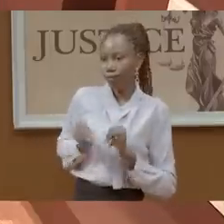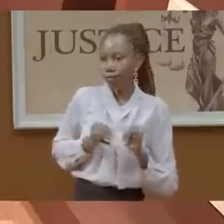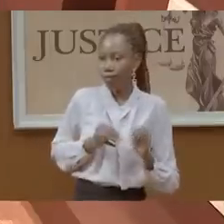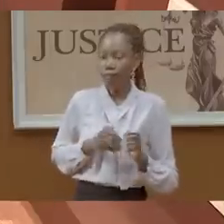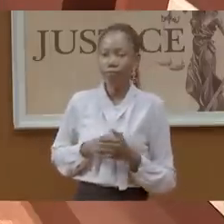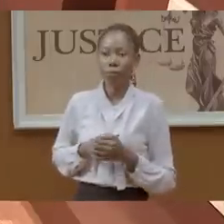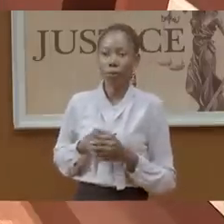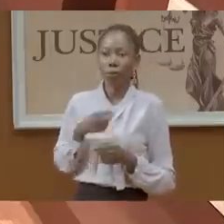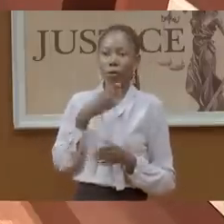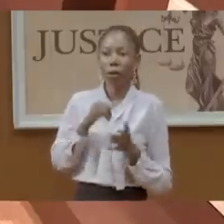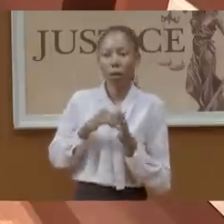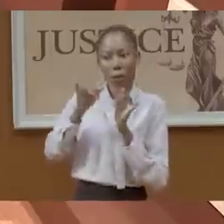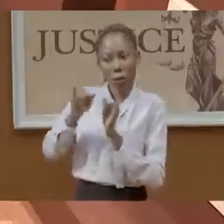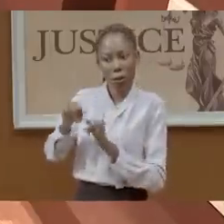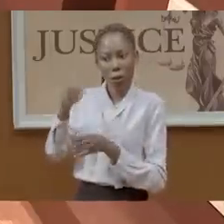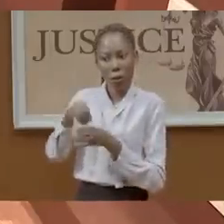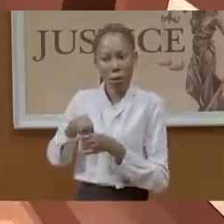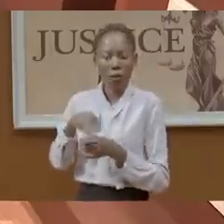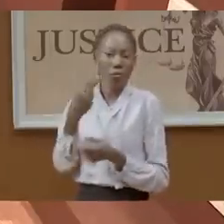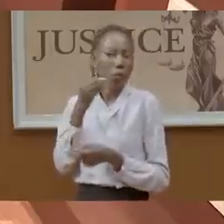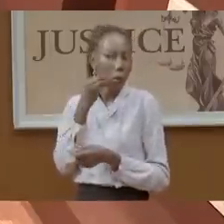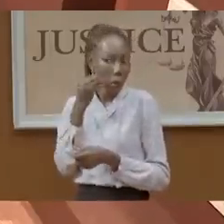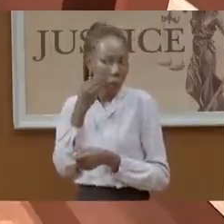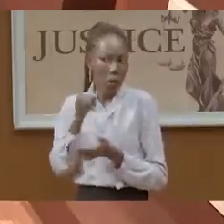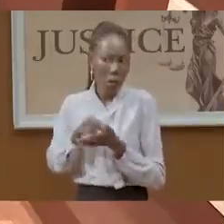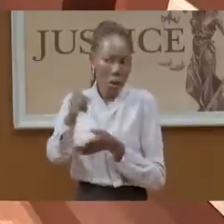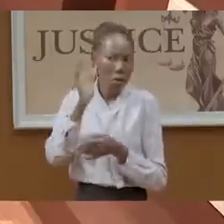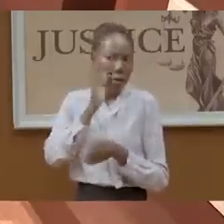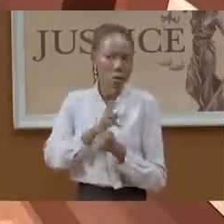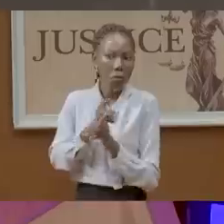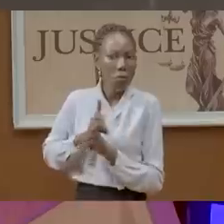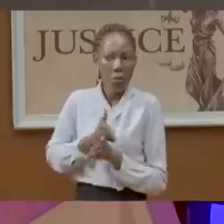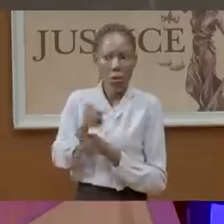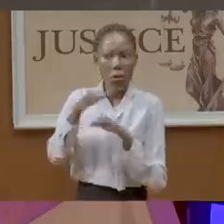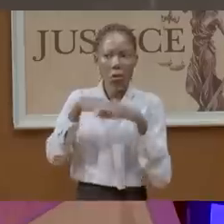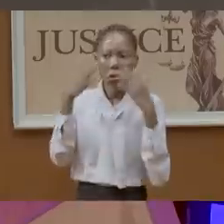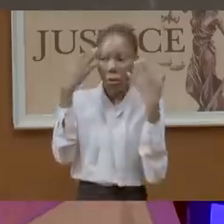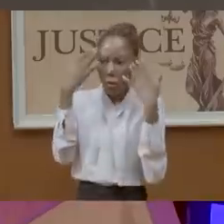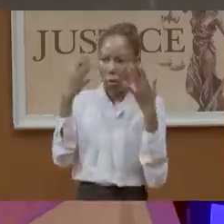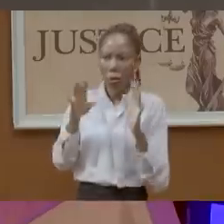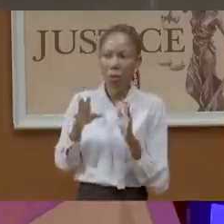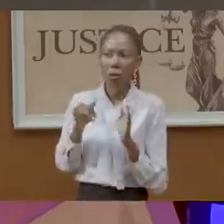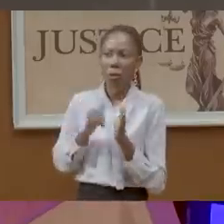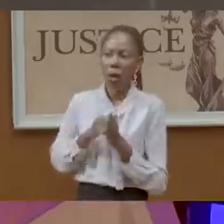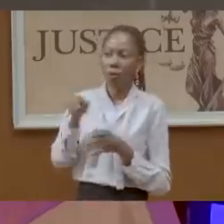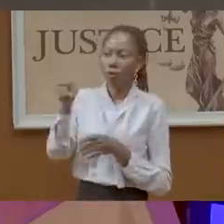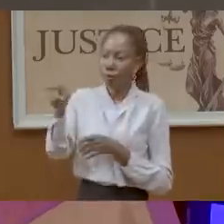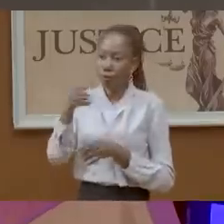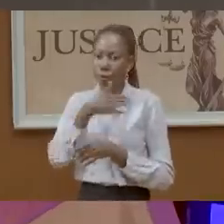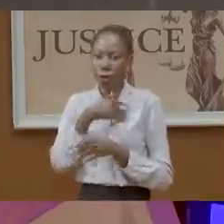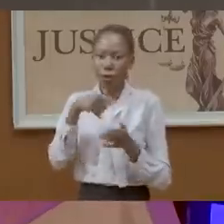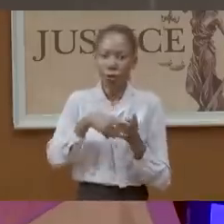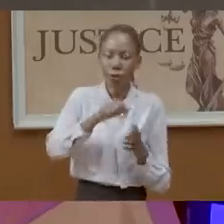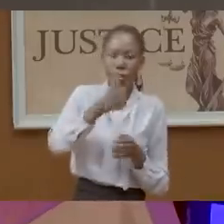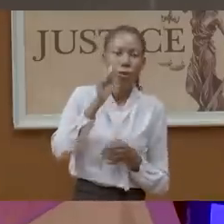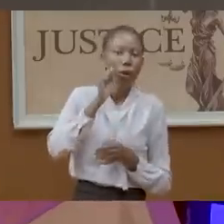I even told him that she should stay for like 2-3 days, that I would take care of her. I never knew anything was between them. And